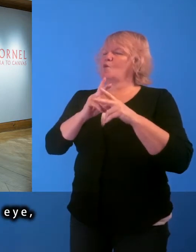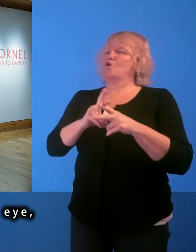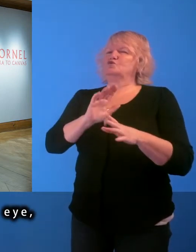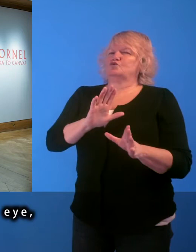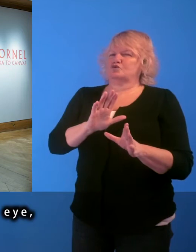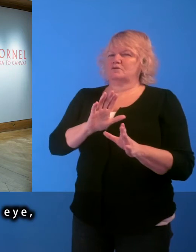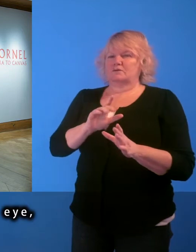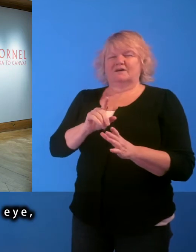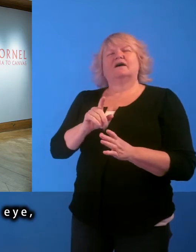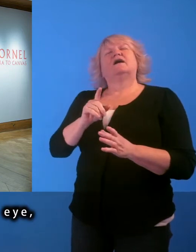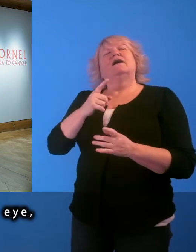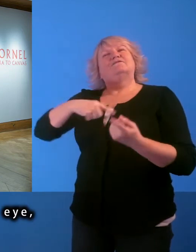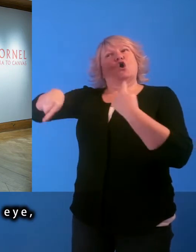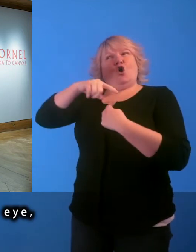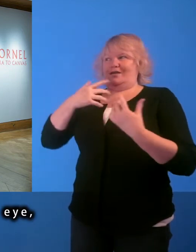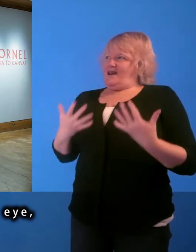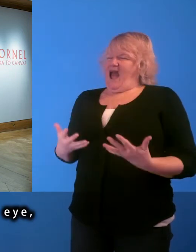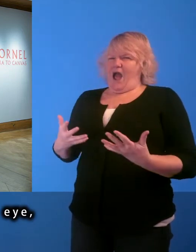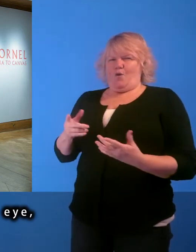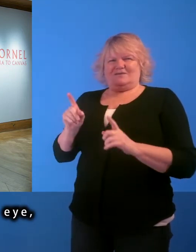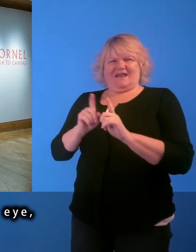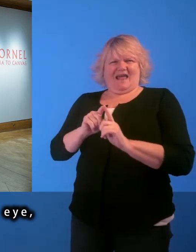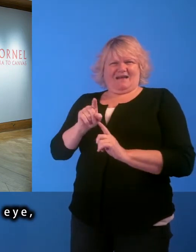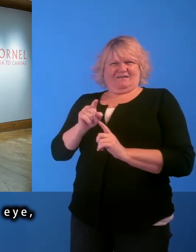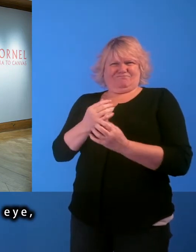are discomforting to a modern eye,